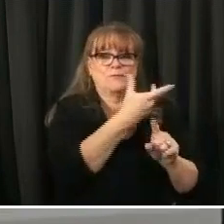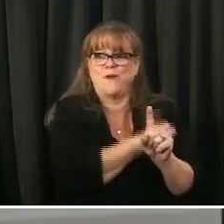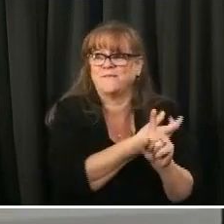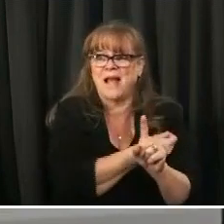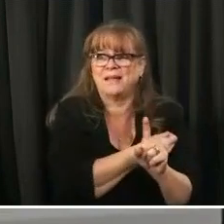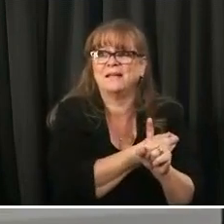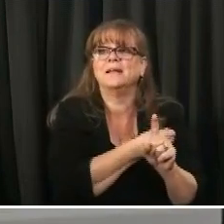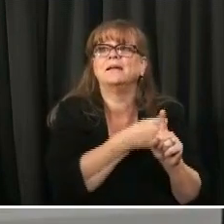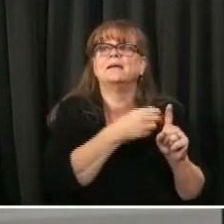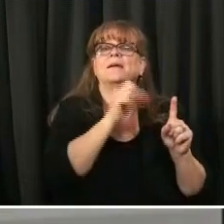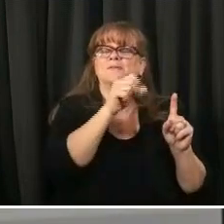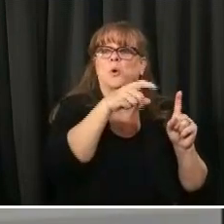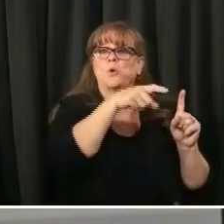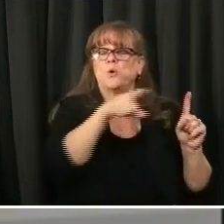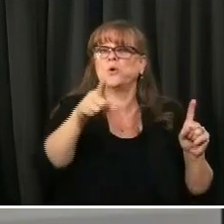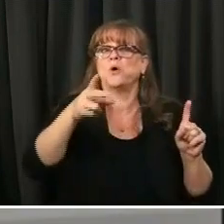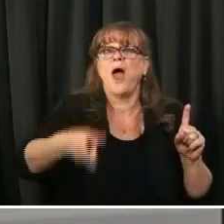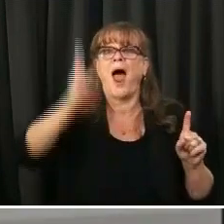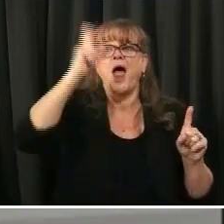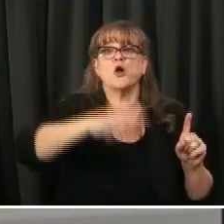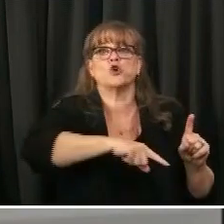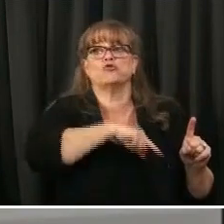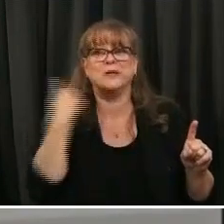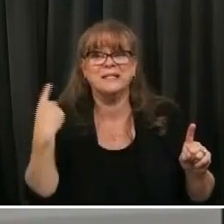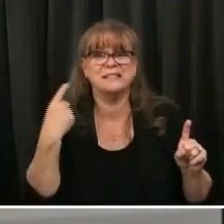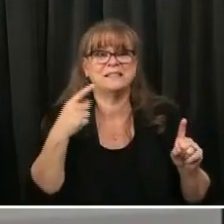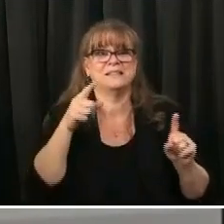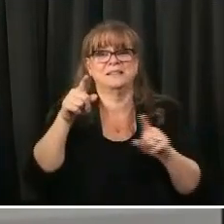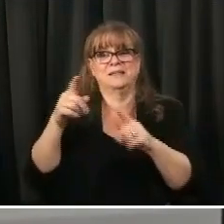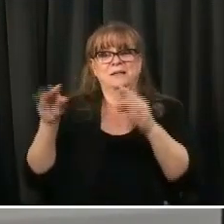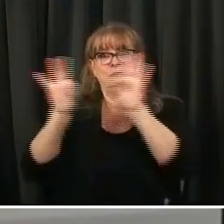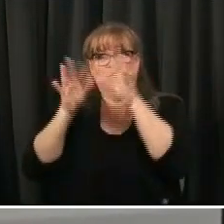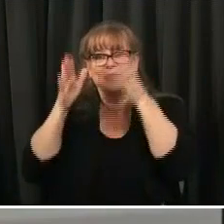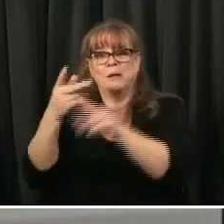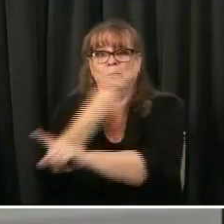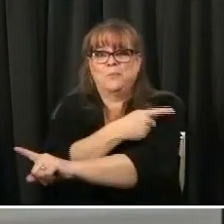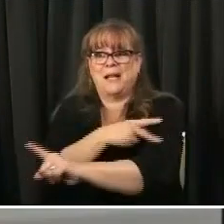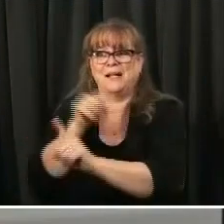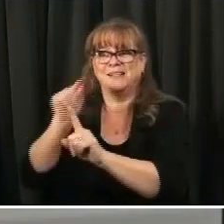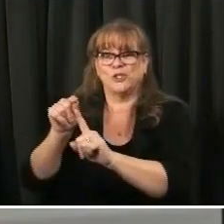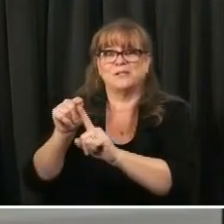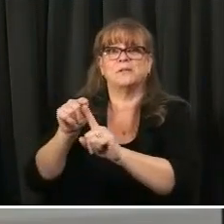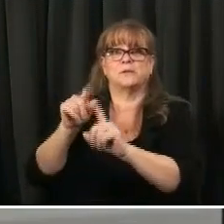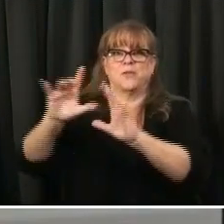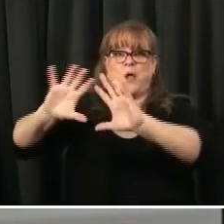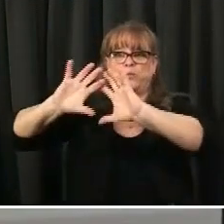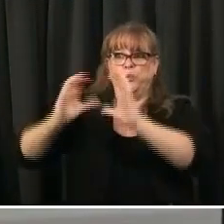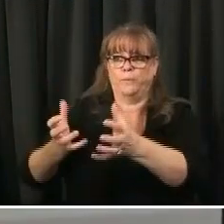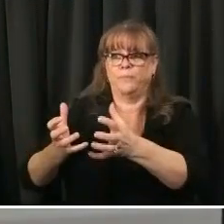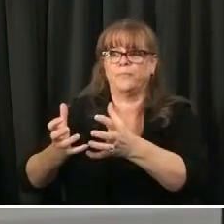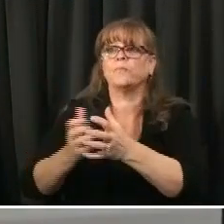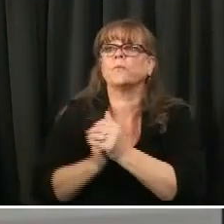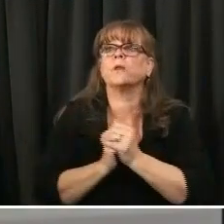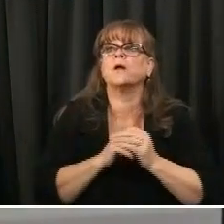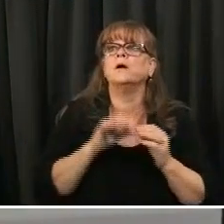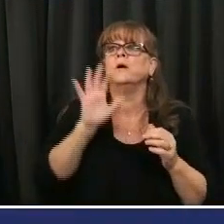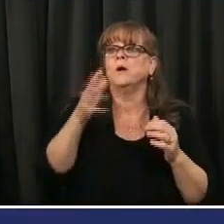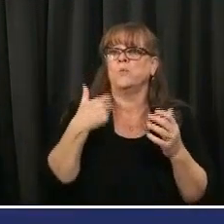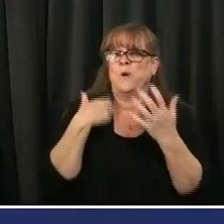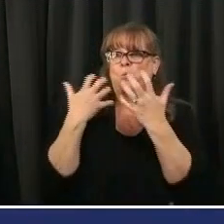COVID wards, who work around patients who have COVID, those who want it have received at least one dose. Many are already receiving their second